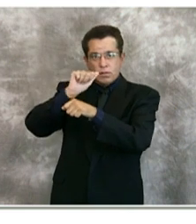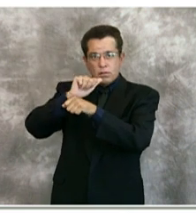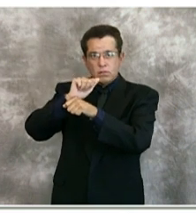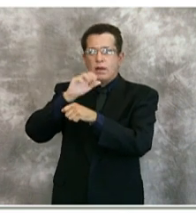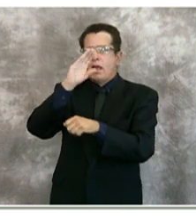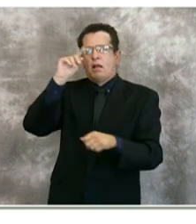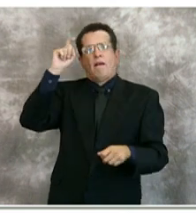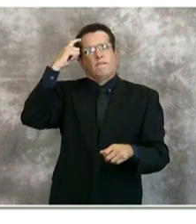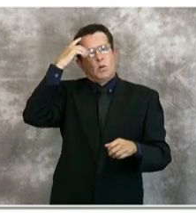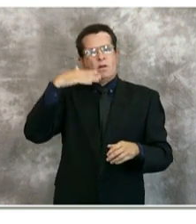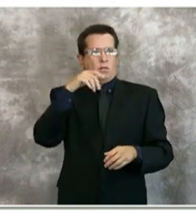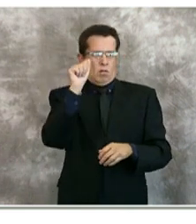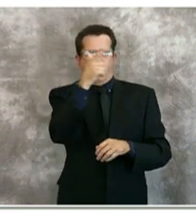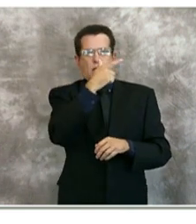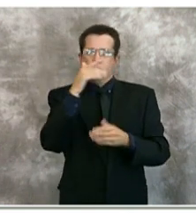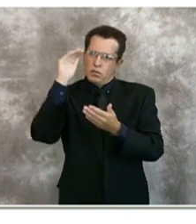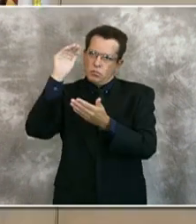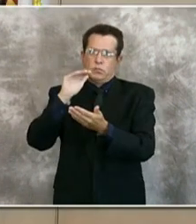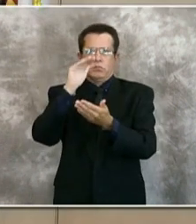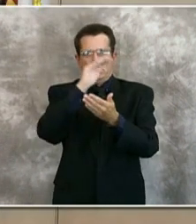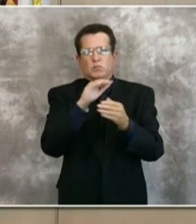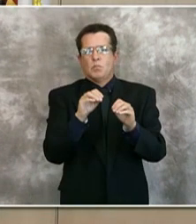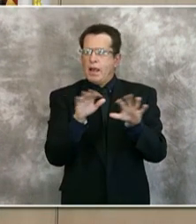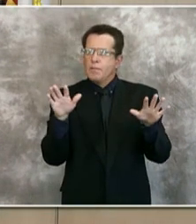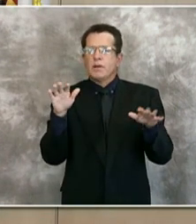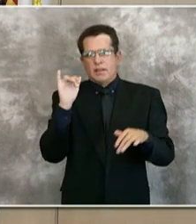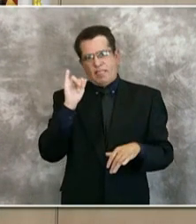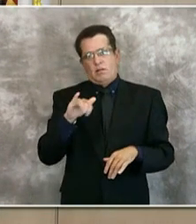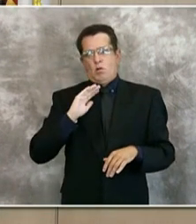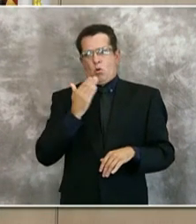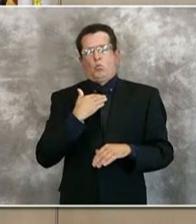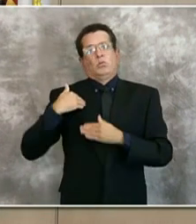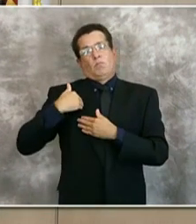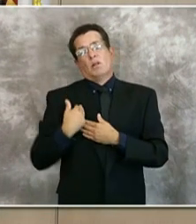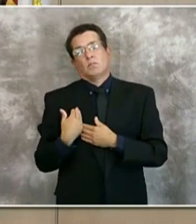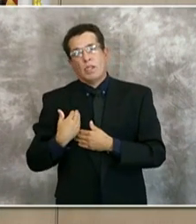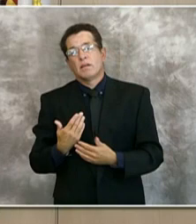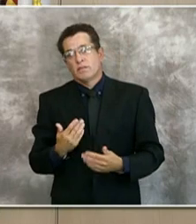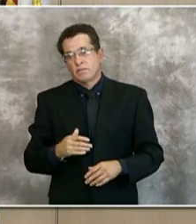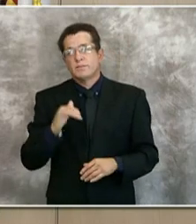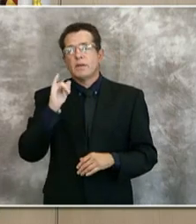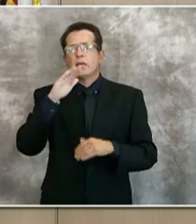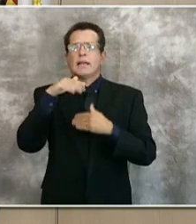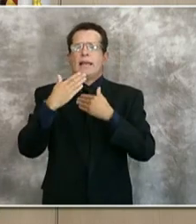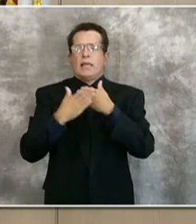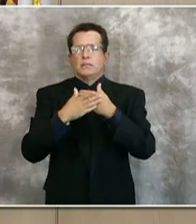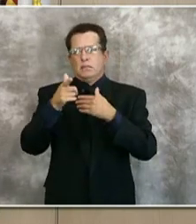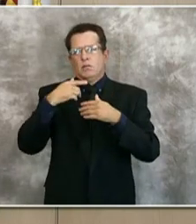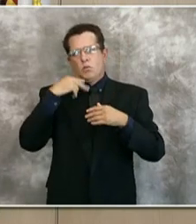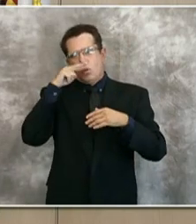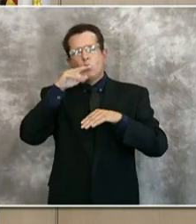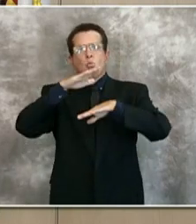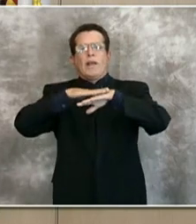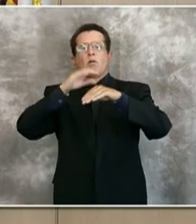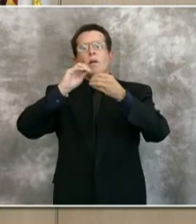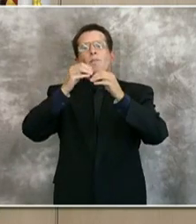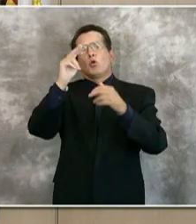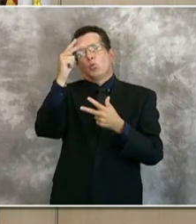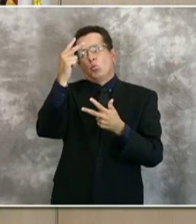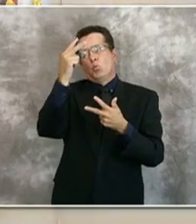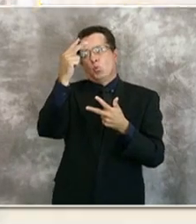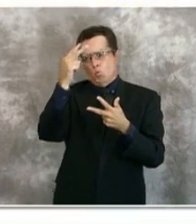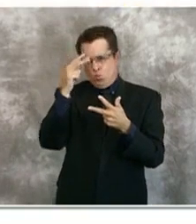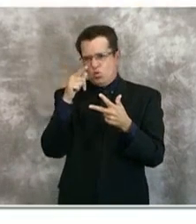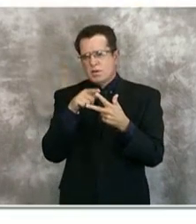and governments. Again, we all have a role to play. In the next slide, we want to focus on trigger number 2, and this